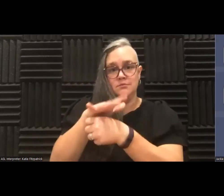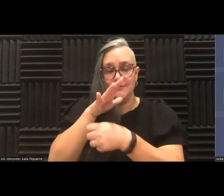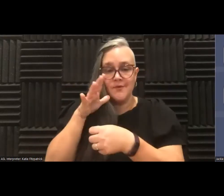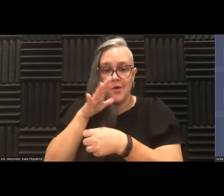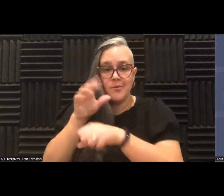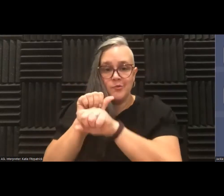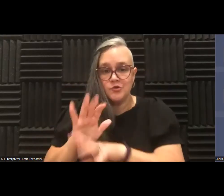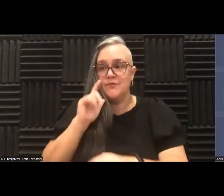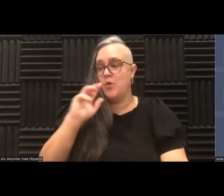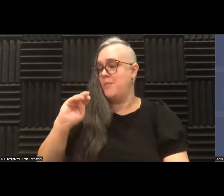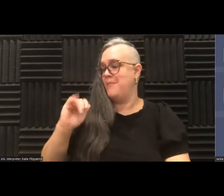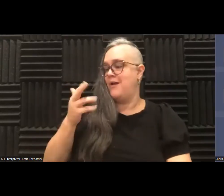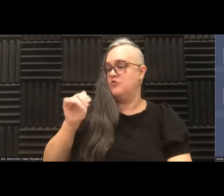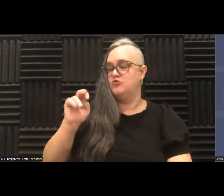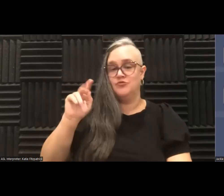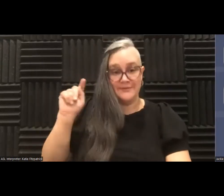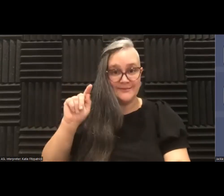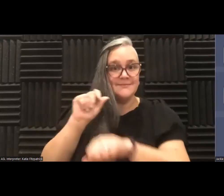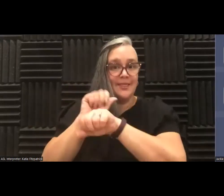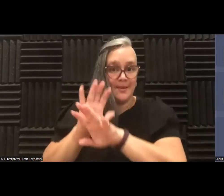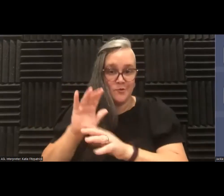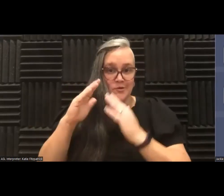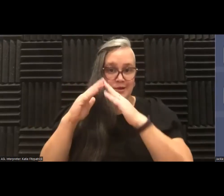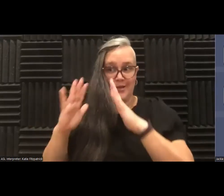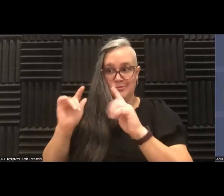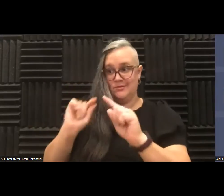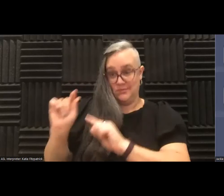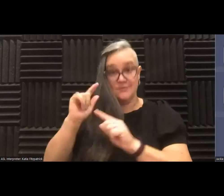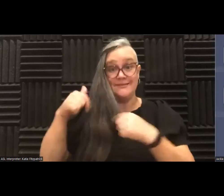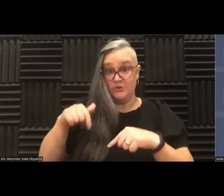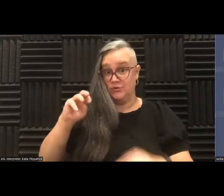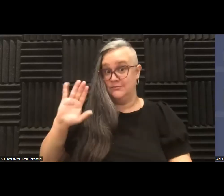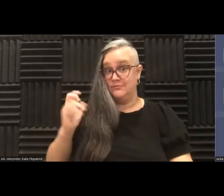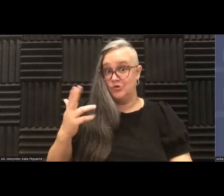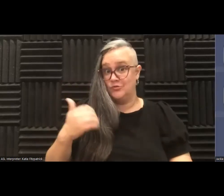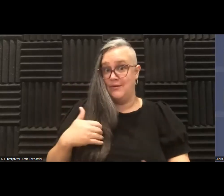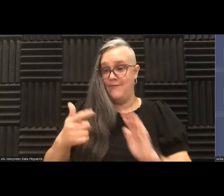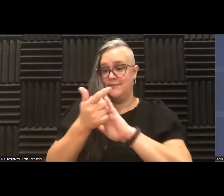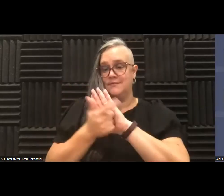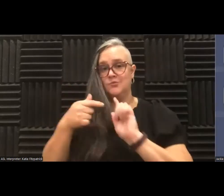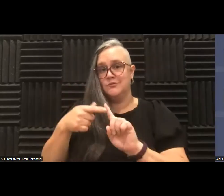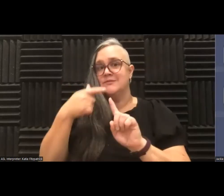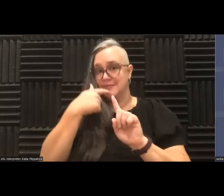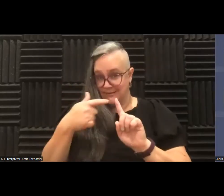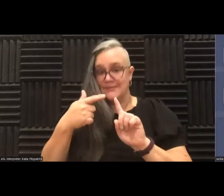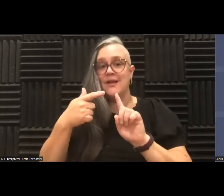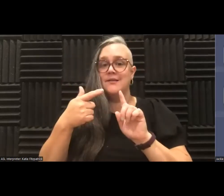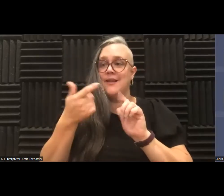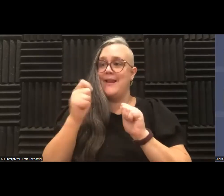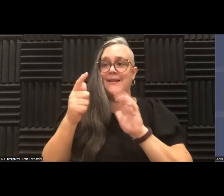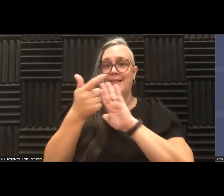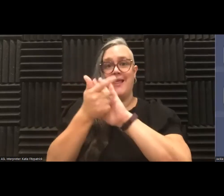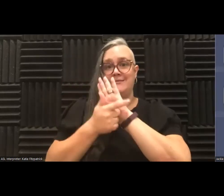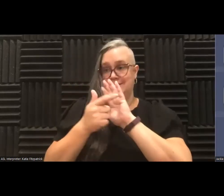in Michigan, we have it in statute that migrant labor housing that is licensed by LARA,